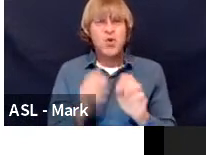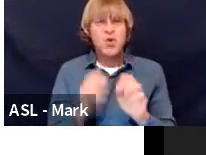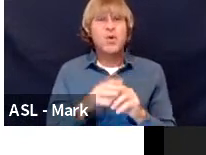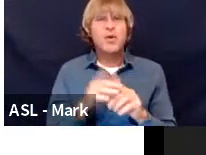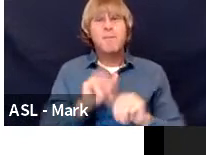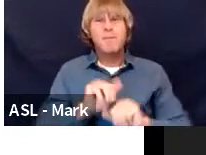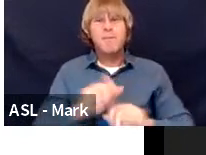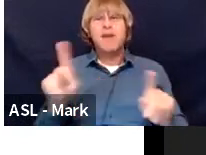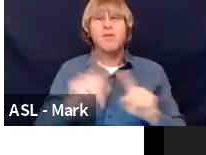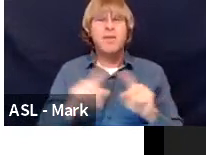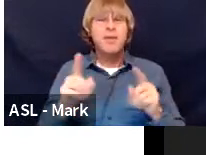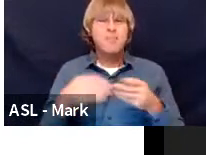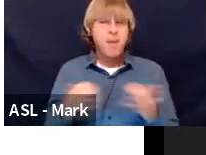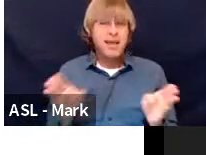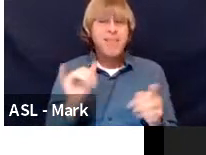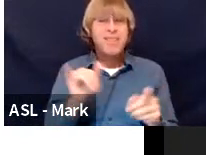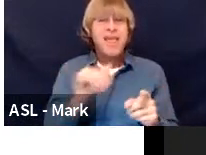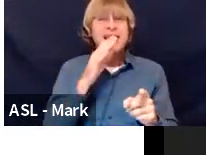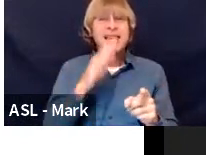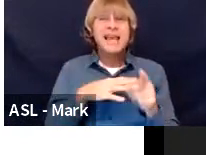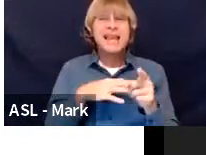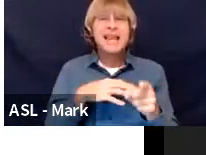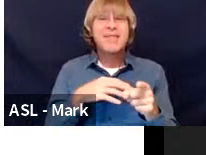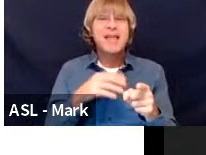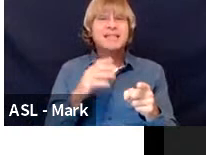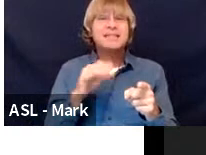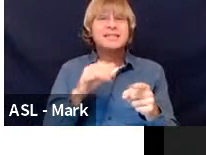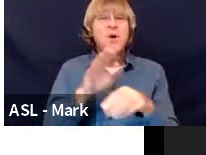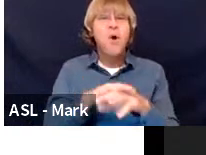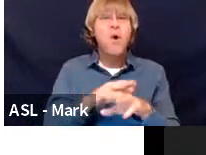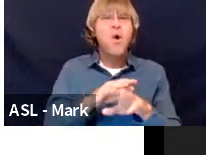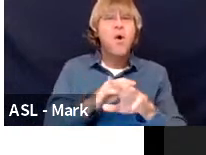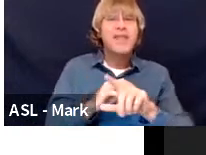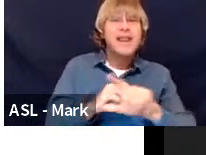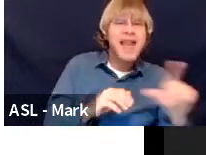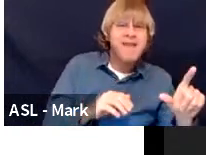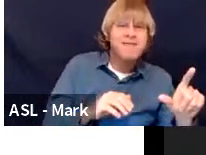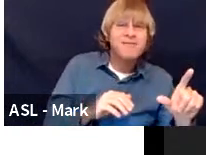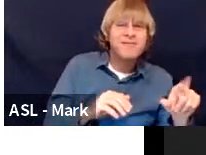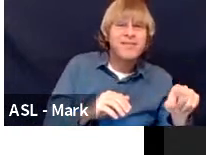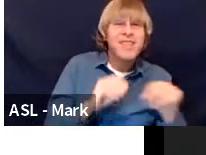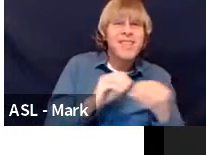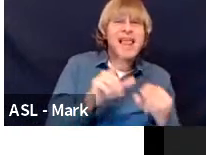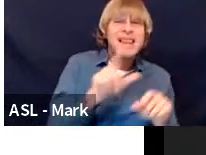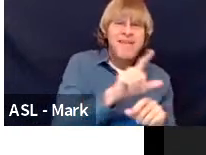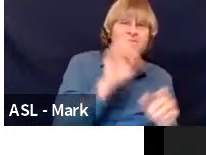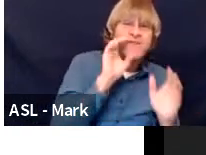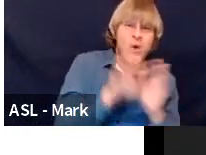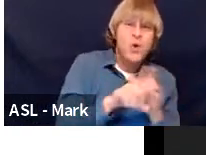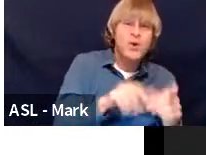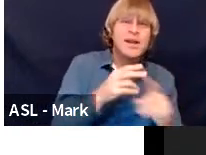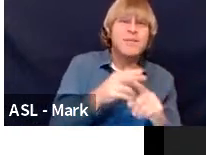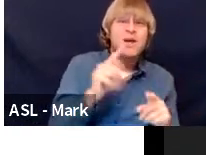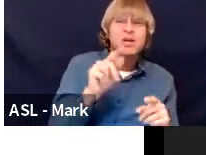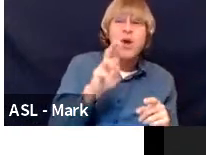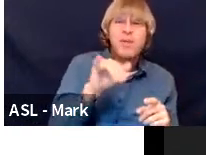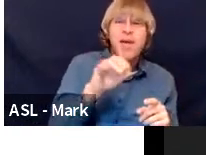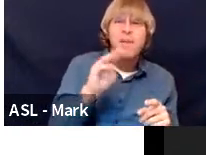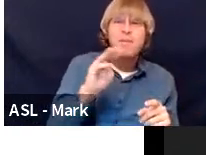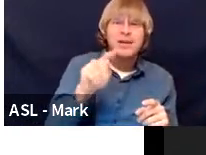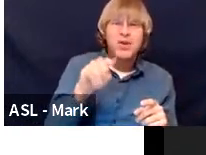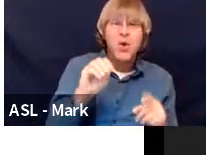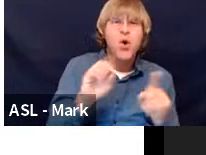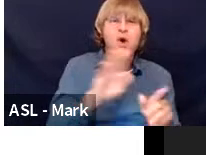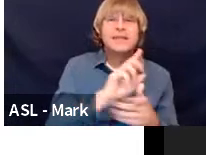to the public. And the young lady that is seated all the way to the left, on the left photo, her name is Tarbia Mento.